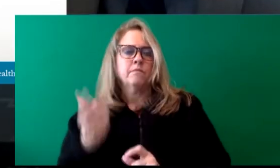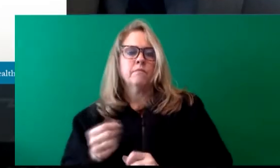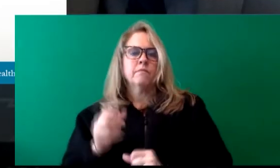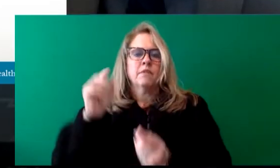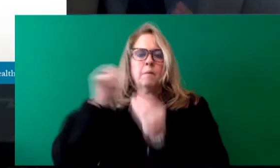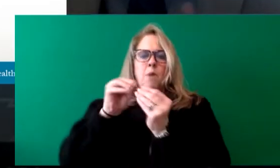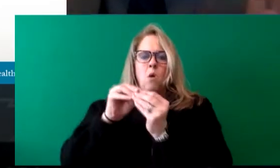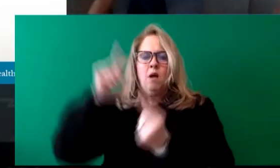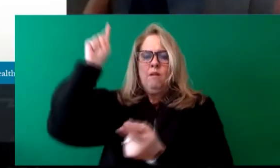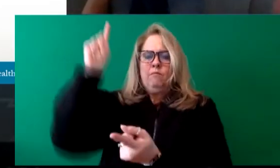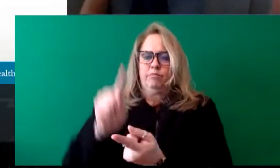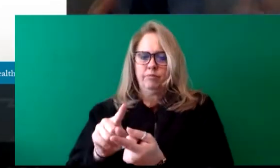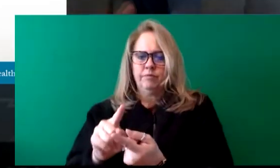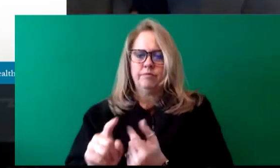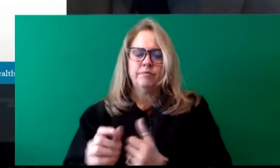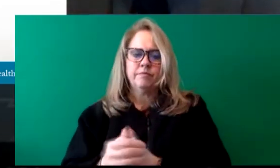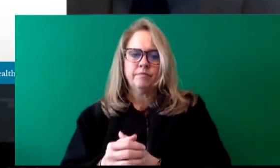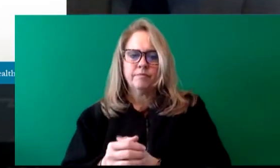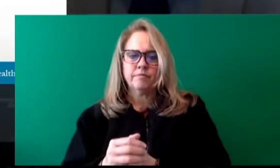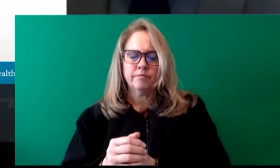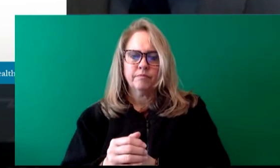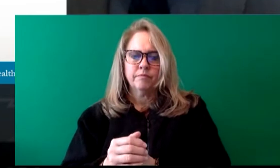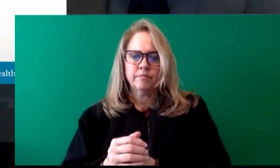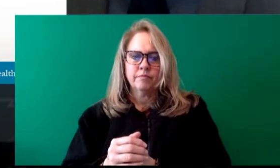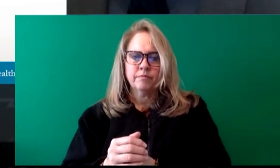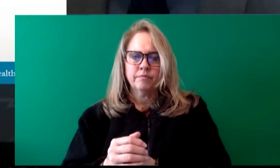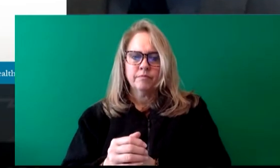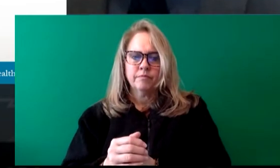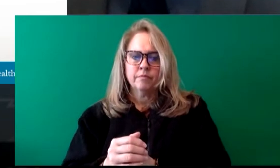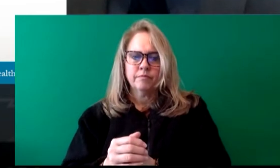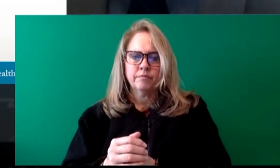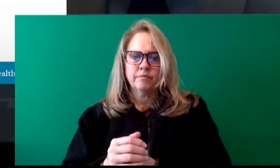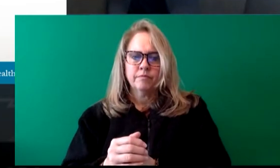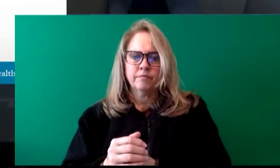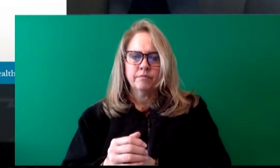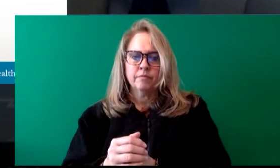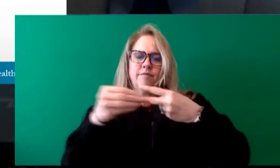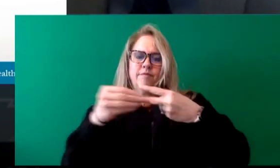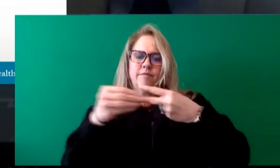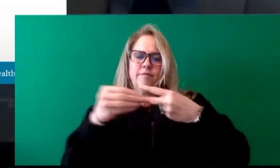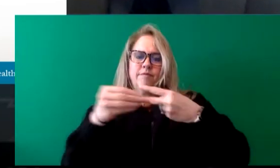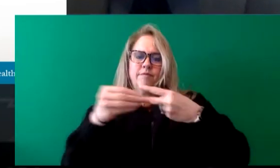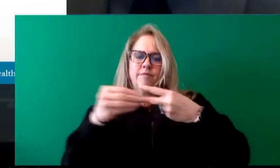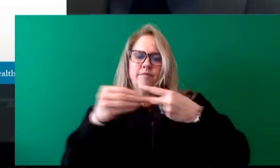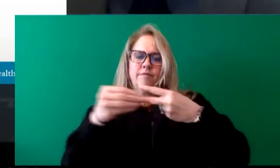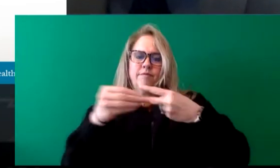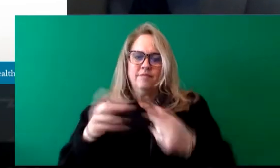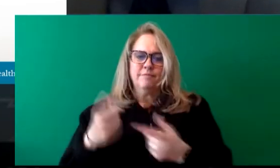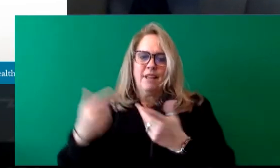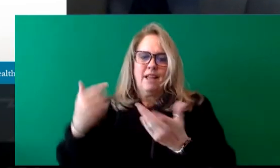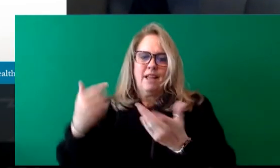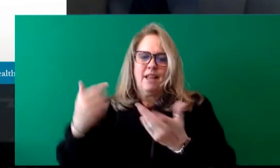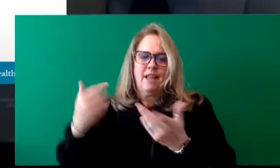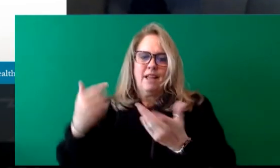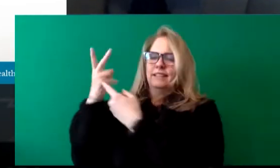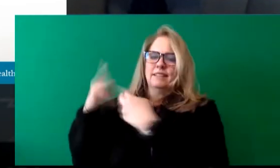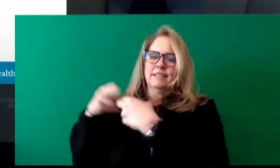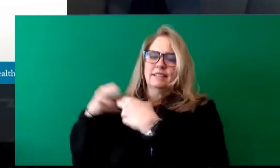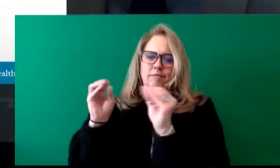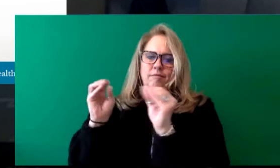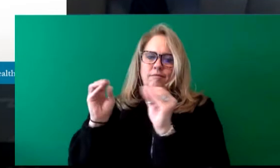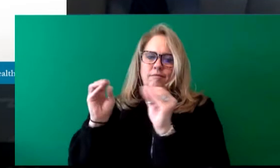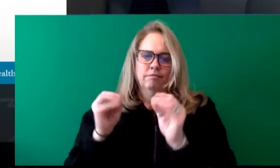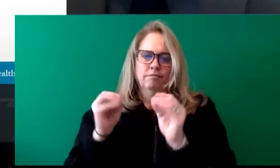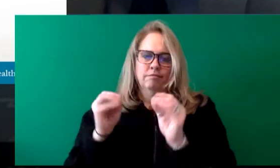away that page. It will just become the second page. And the landing page will become the graph on your right where it shows the cases, hospitalizations, and